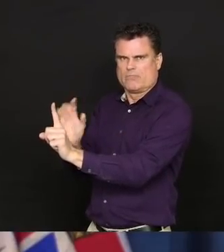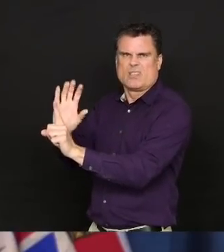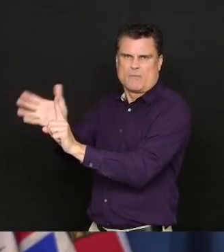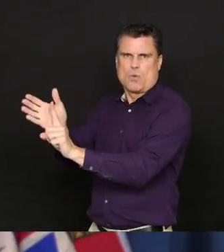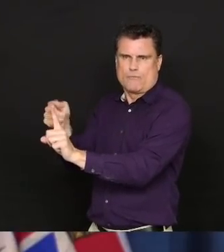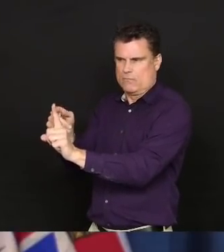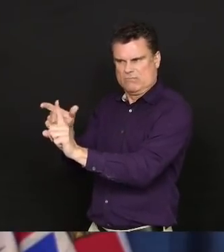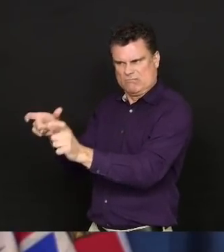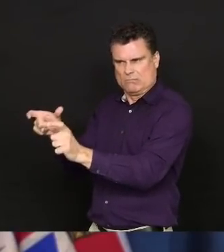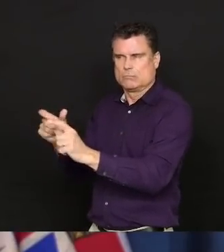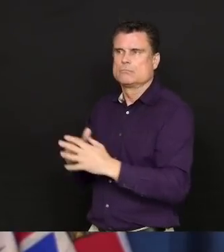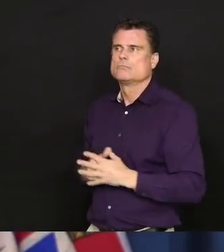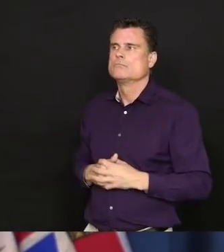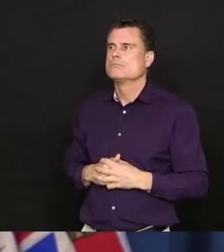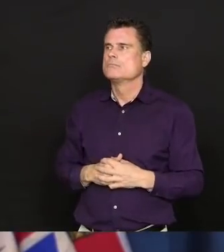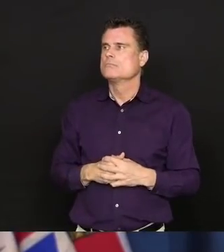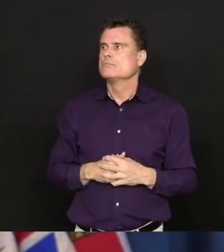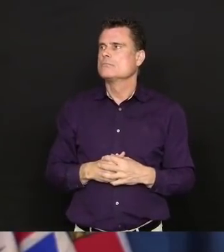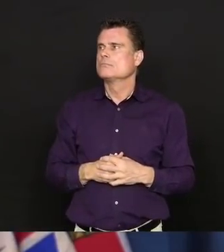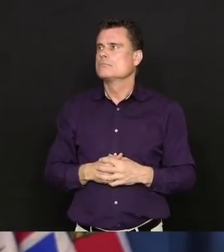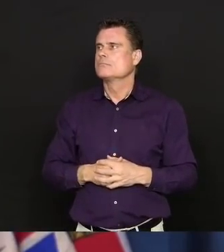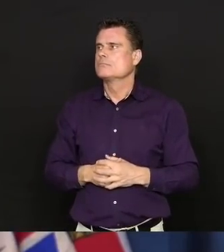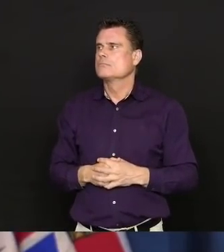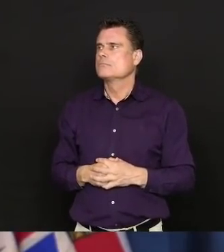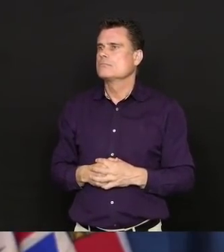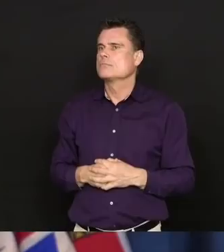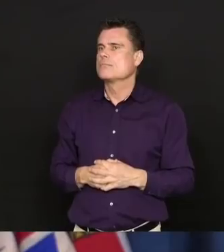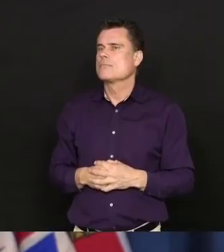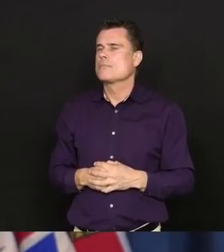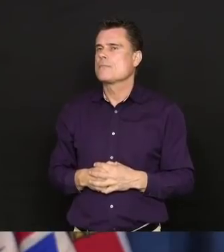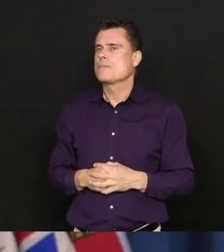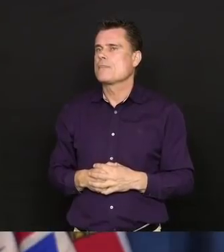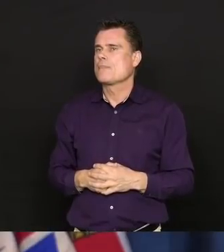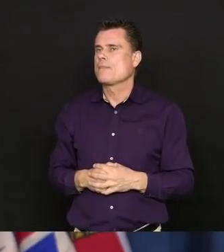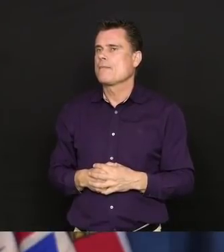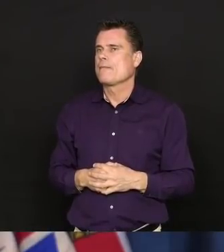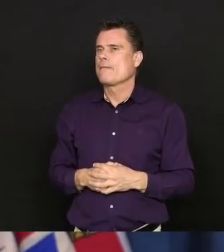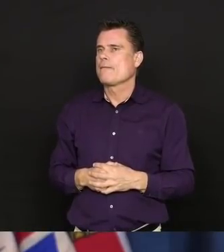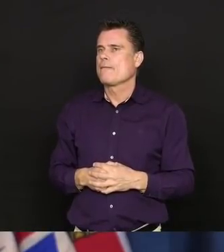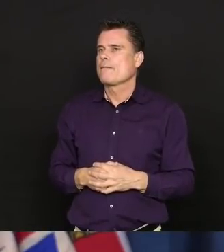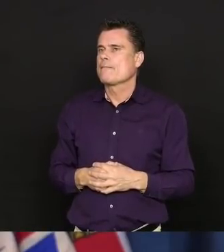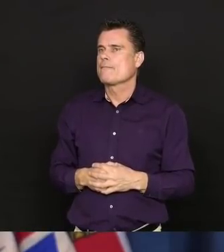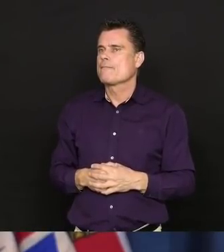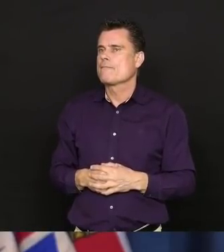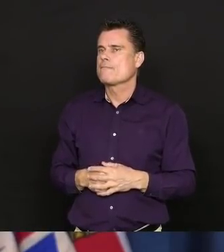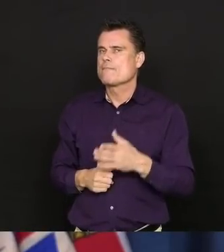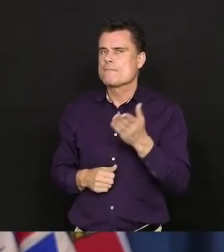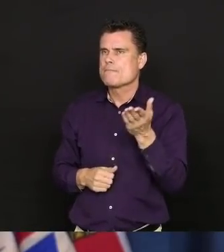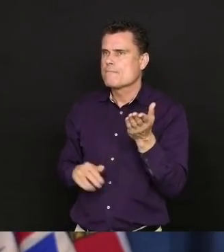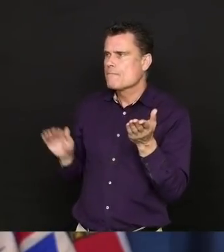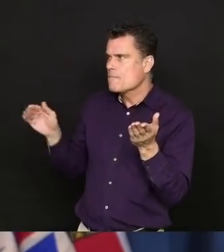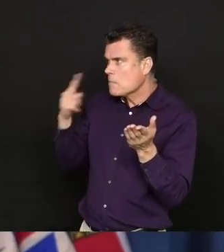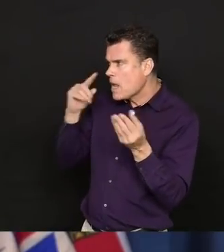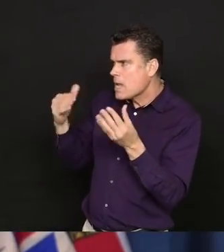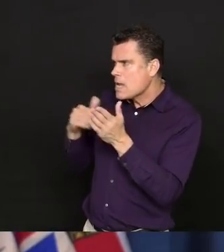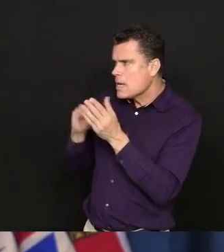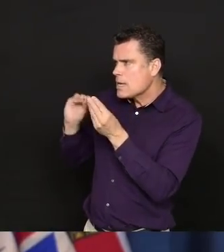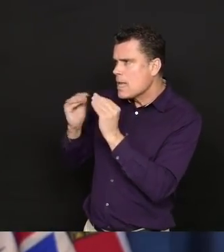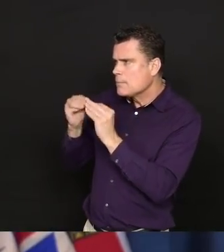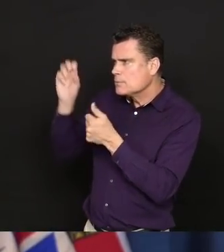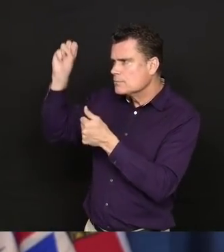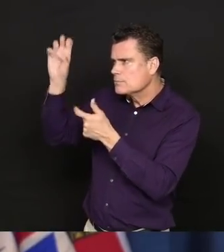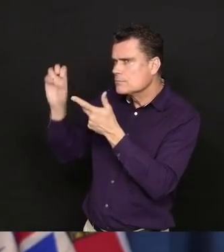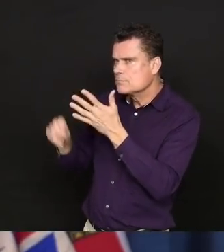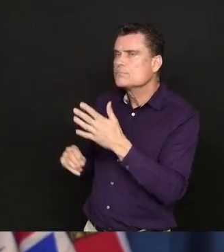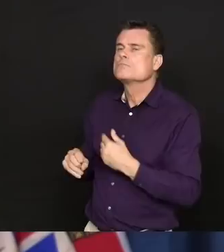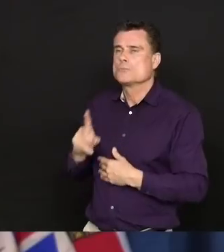I've had a request to restate the numbers. I guess there was an audio issue early on. Okay. So the case update for